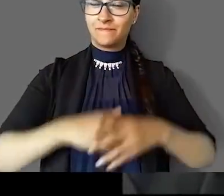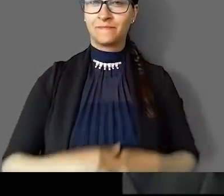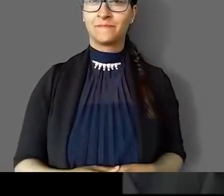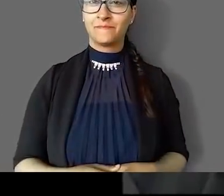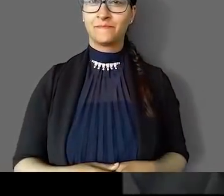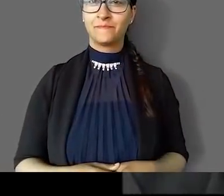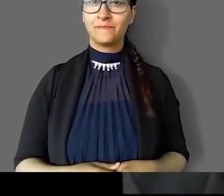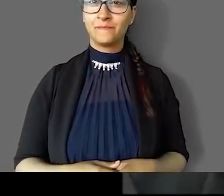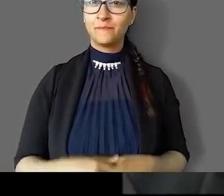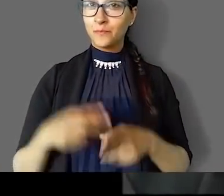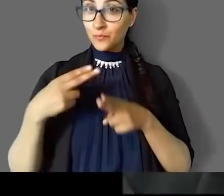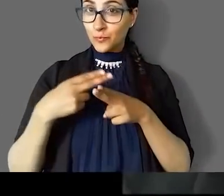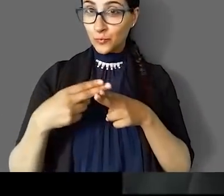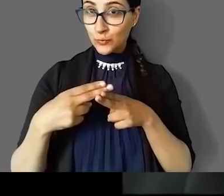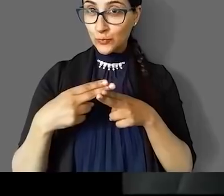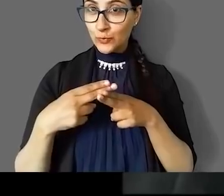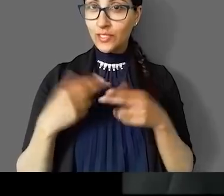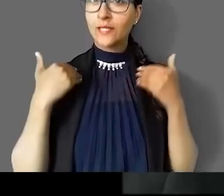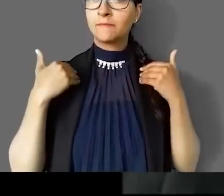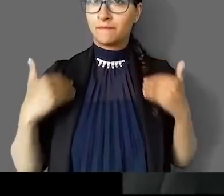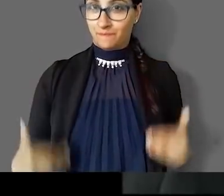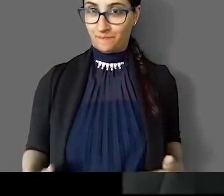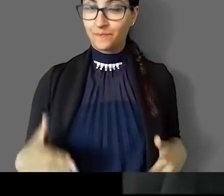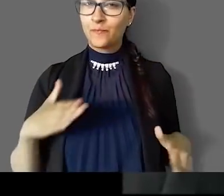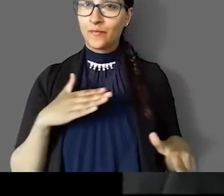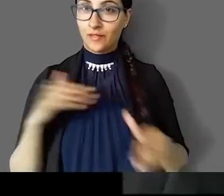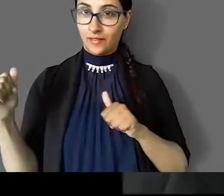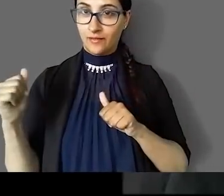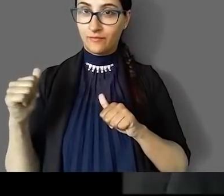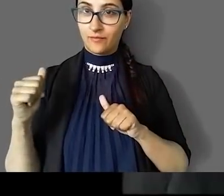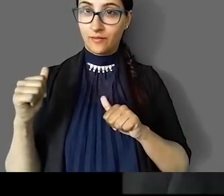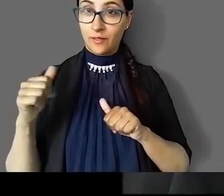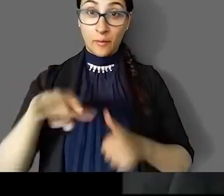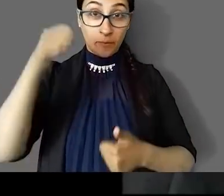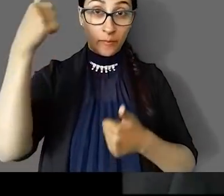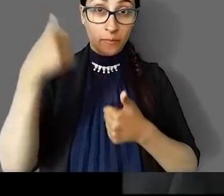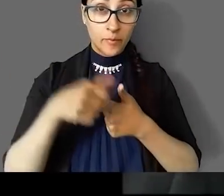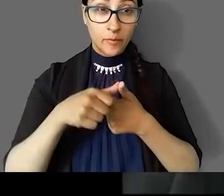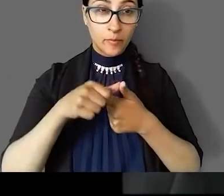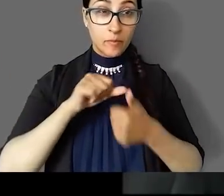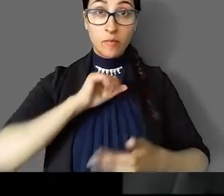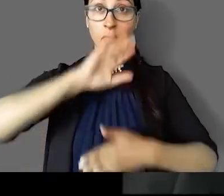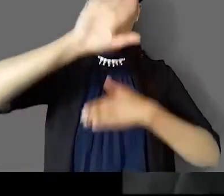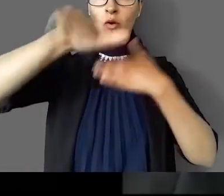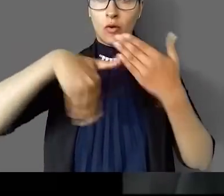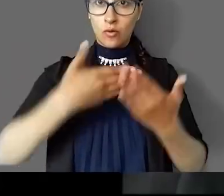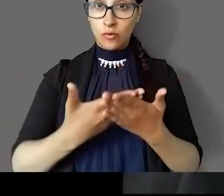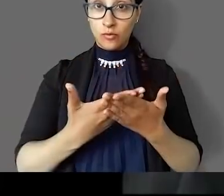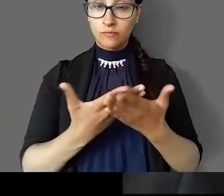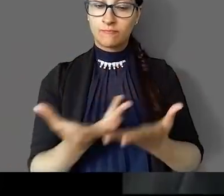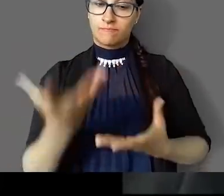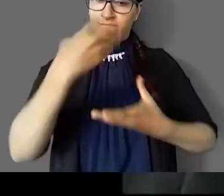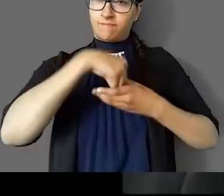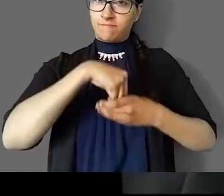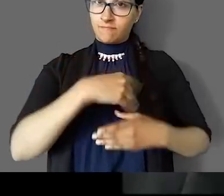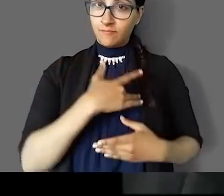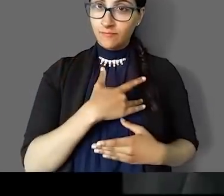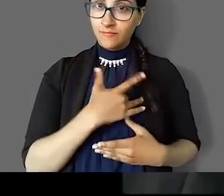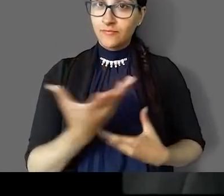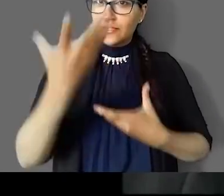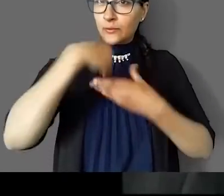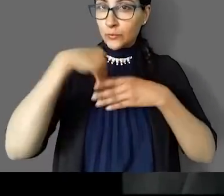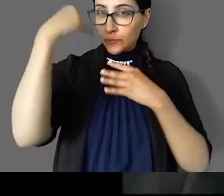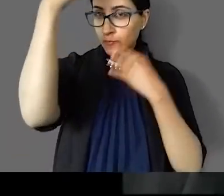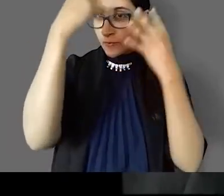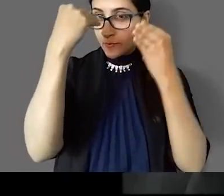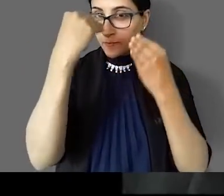physically in some days, remember that at all times you are in my heart, in my